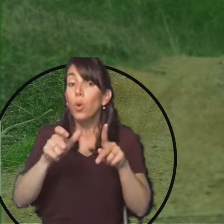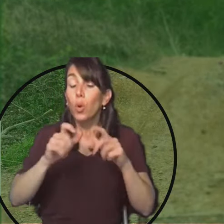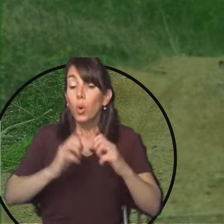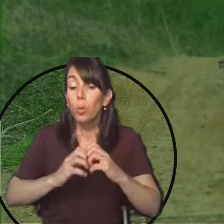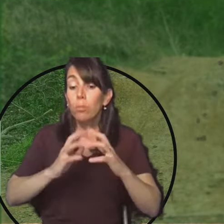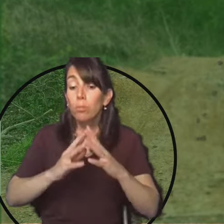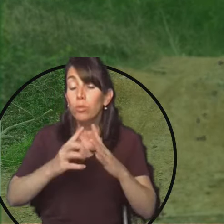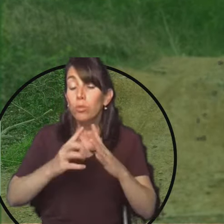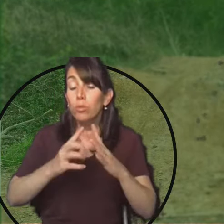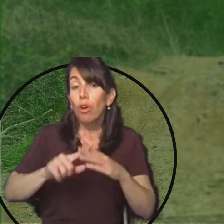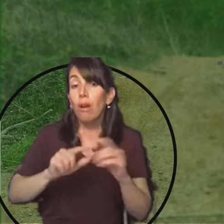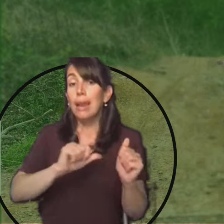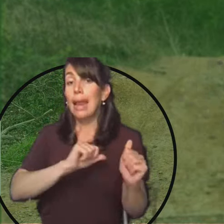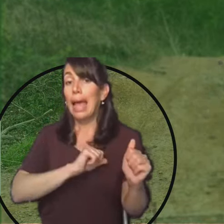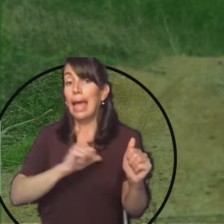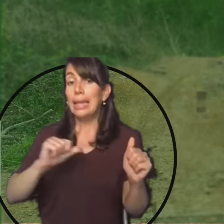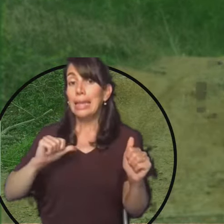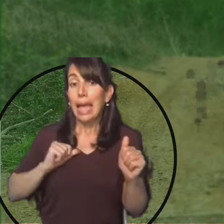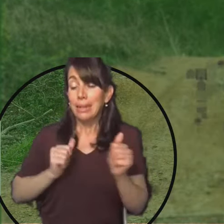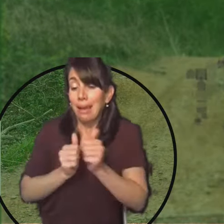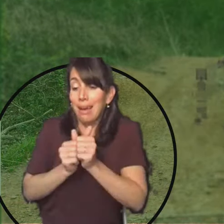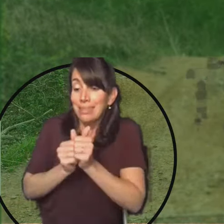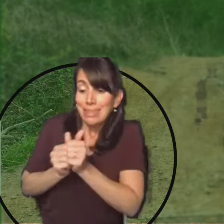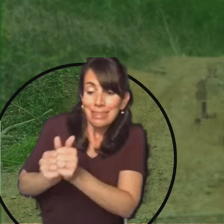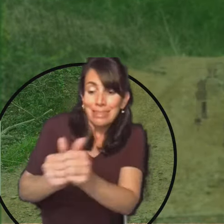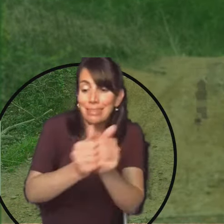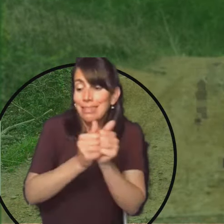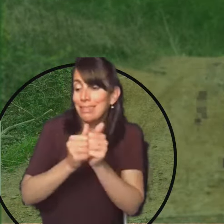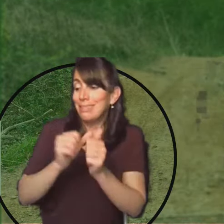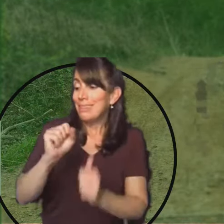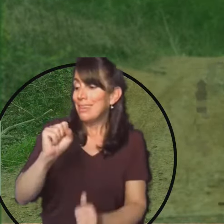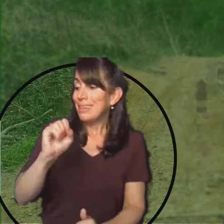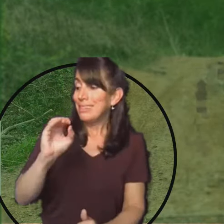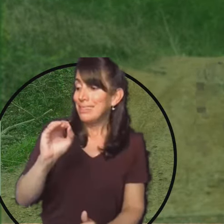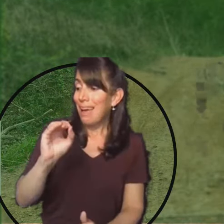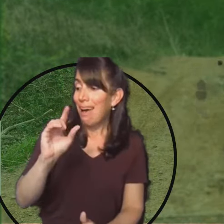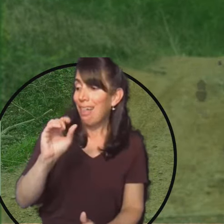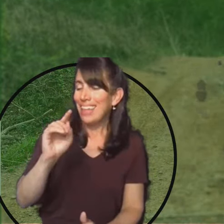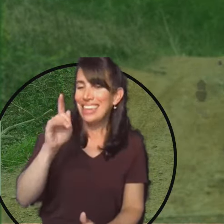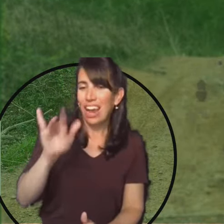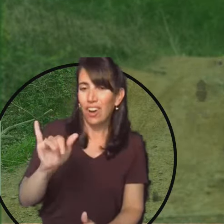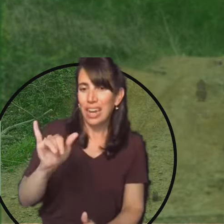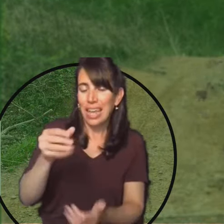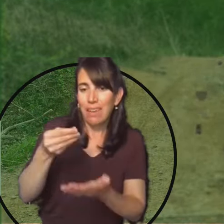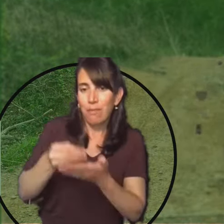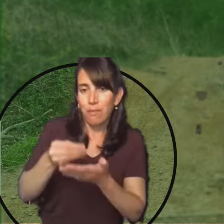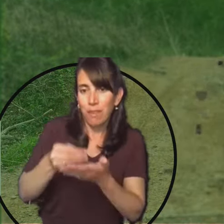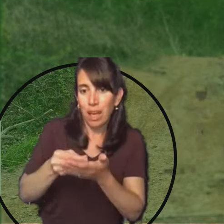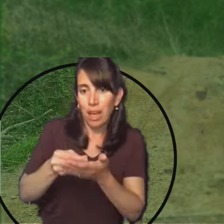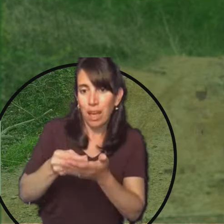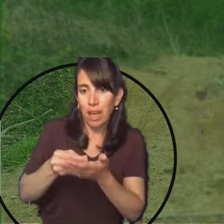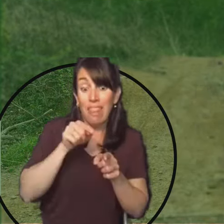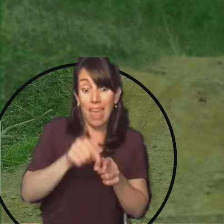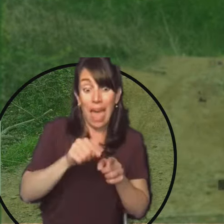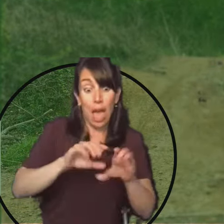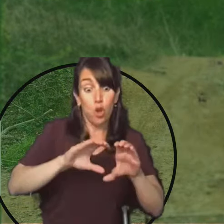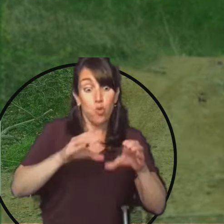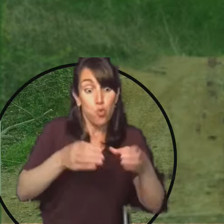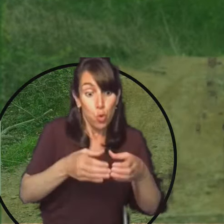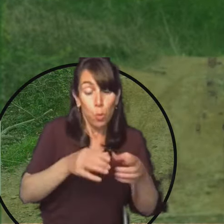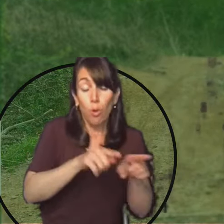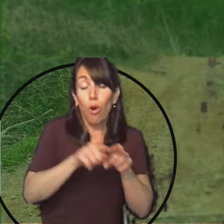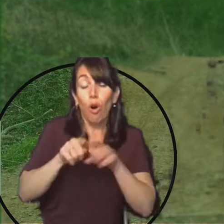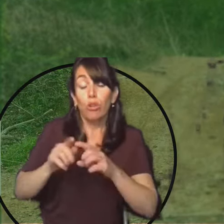Atlanta Solidarity Fund also helped start Food Not Bombs in Atlanta, which